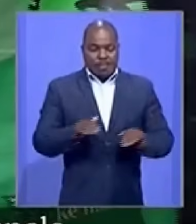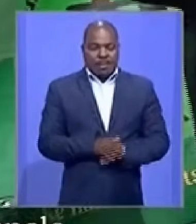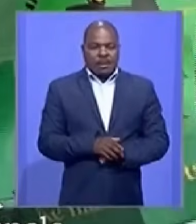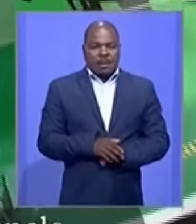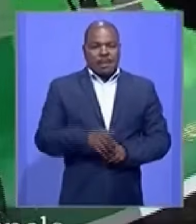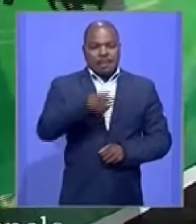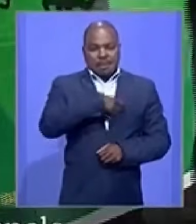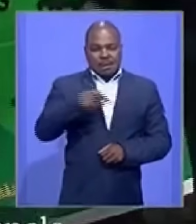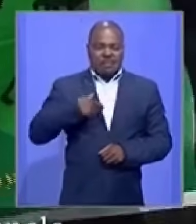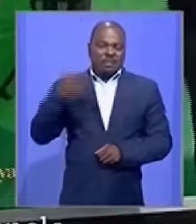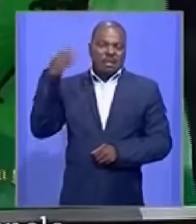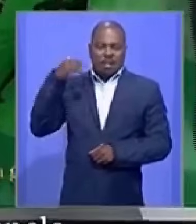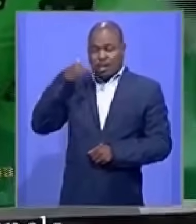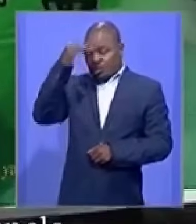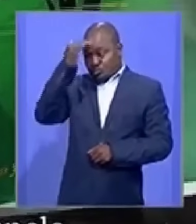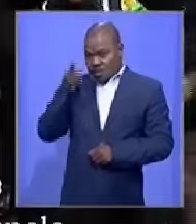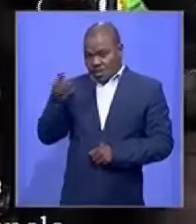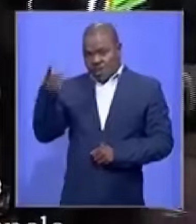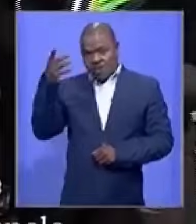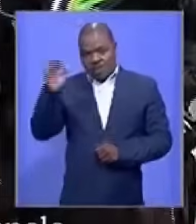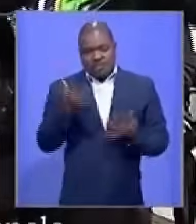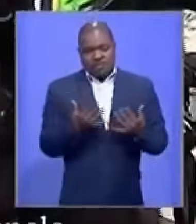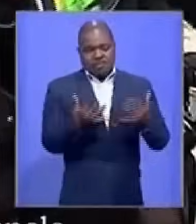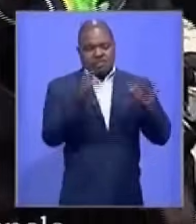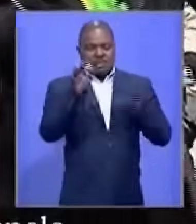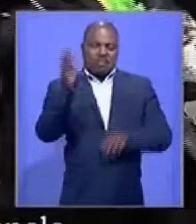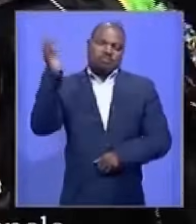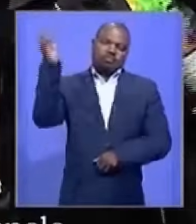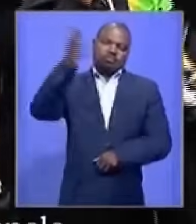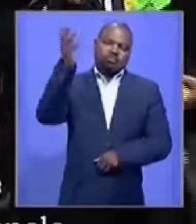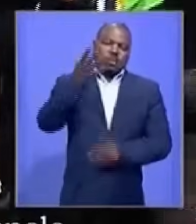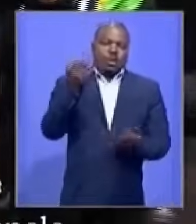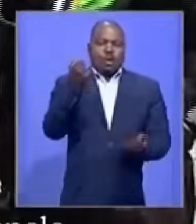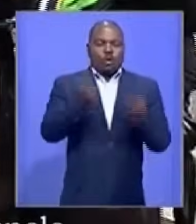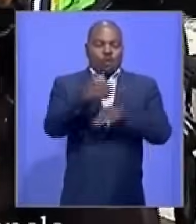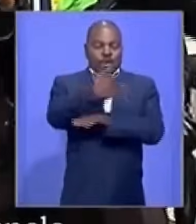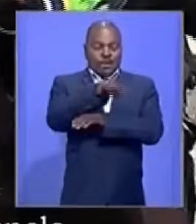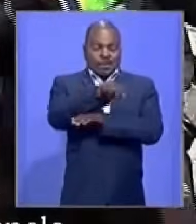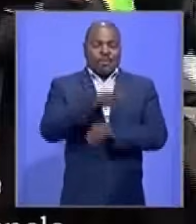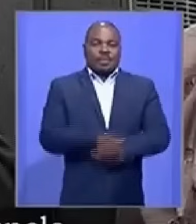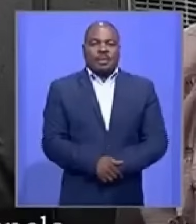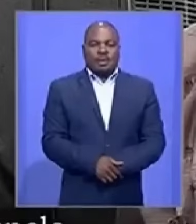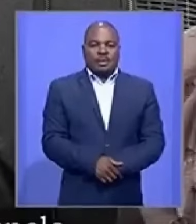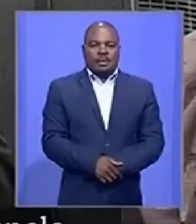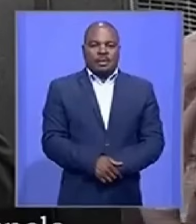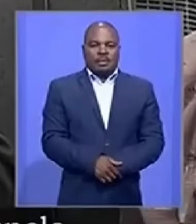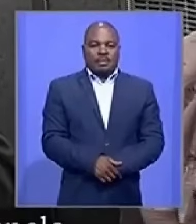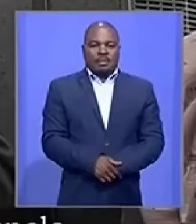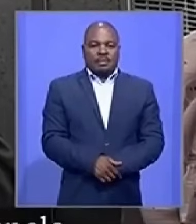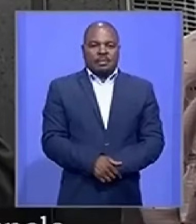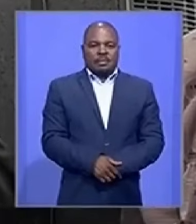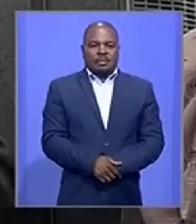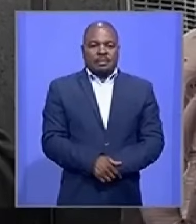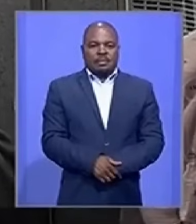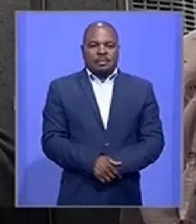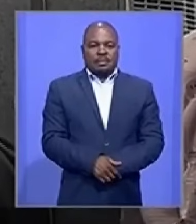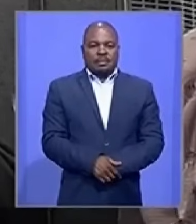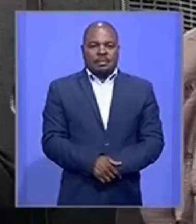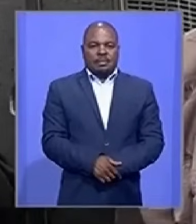mopresidente wa mehleng Jacob Zuma o ile a tshetlehela batshehetsi ba hae puo ka ntle ho lekgotla. angazi ukuthi yini lebenza